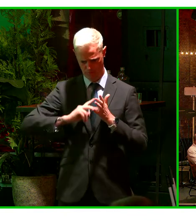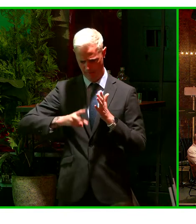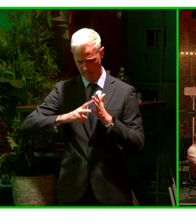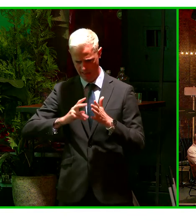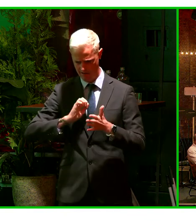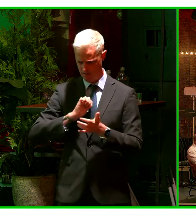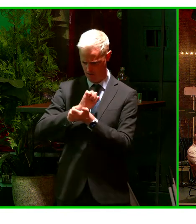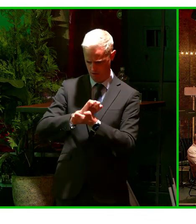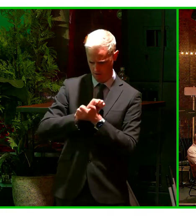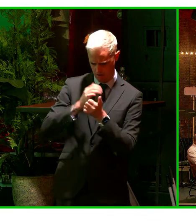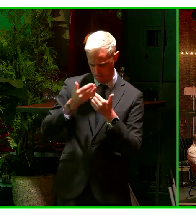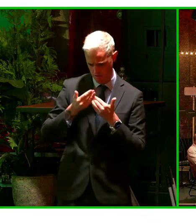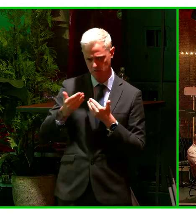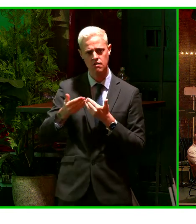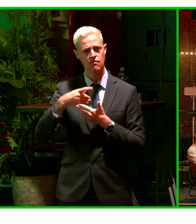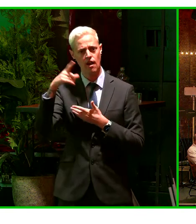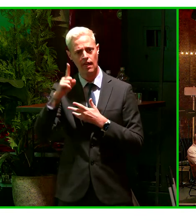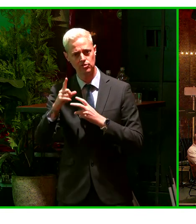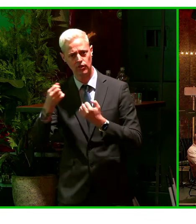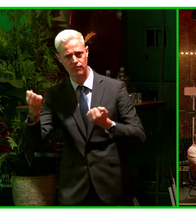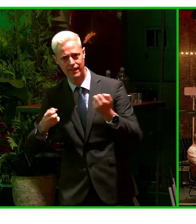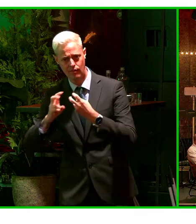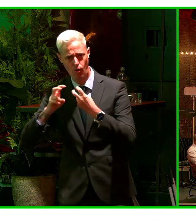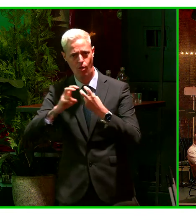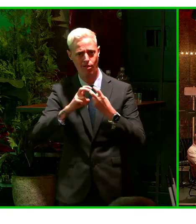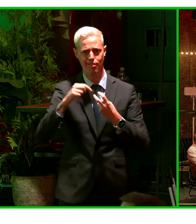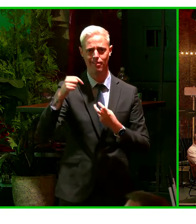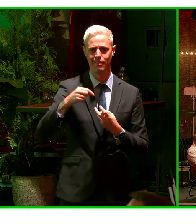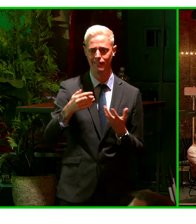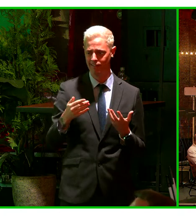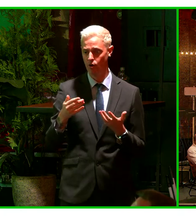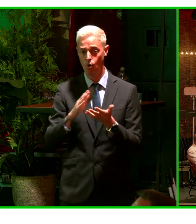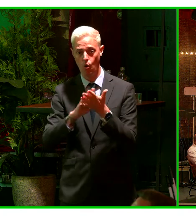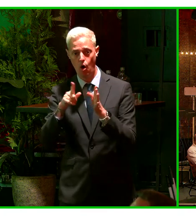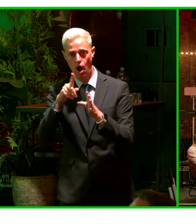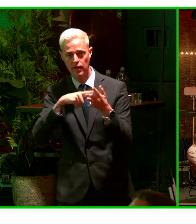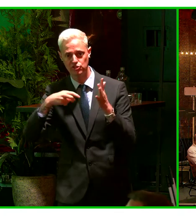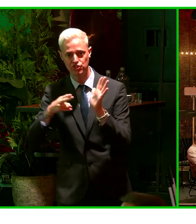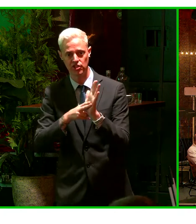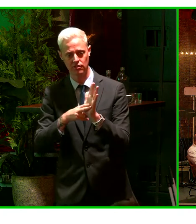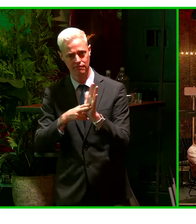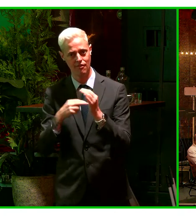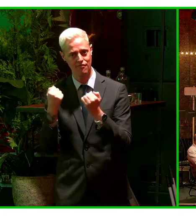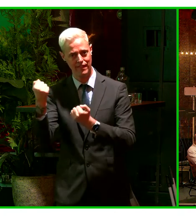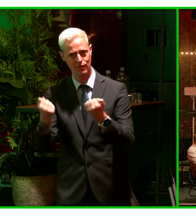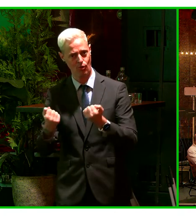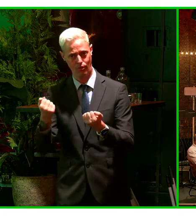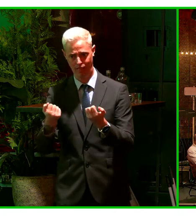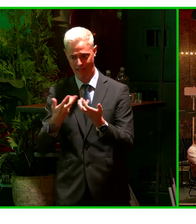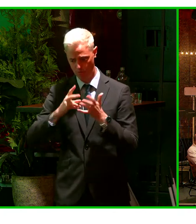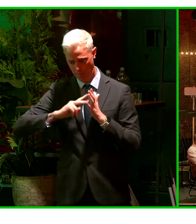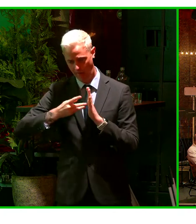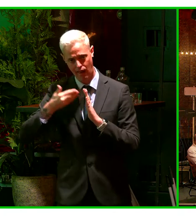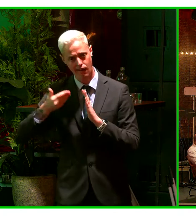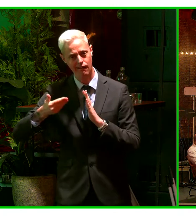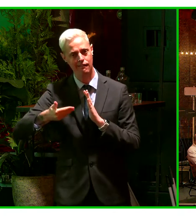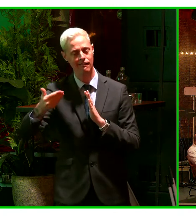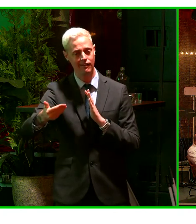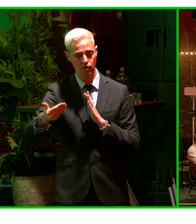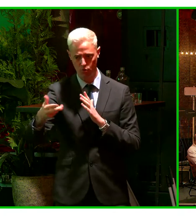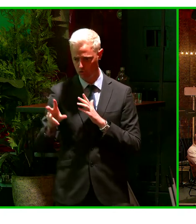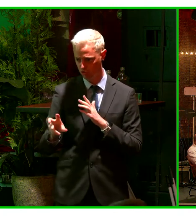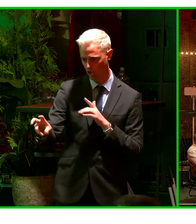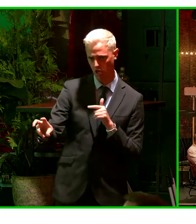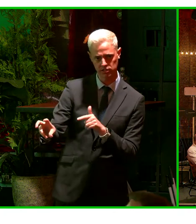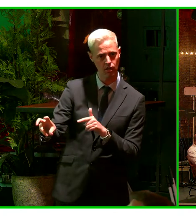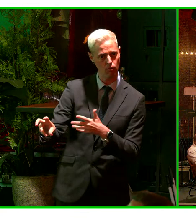plan for electric vehicles, for example, and hydrogen vehicles? How do we plan where those charges go?